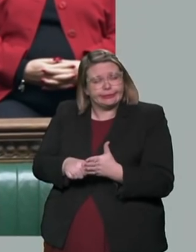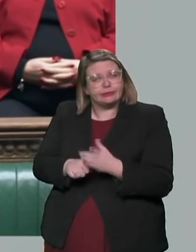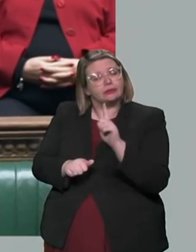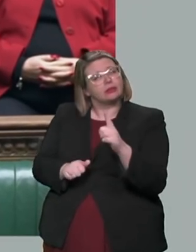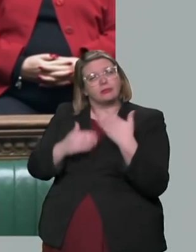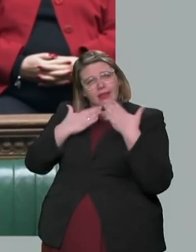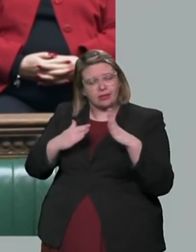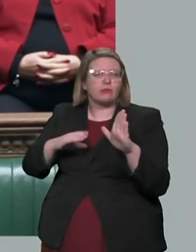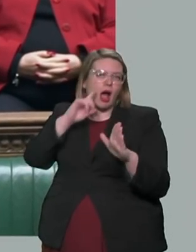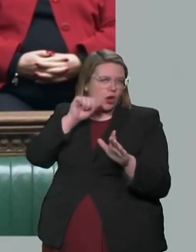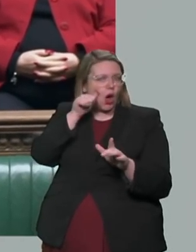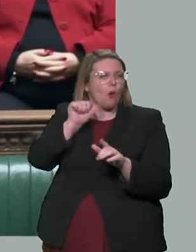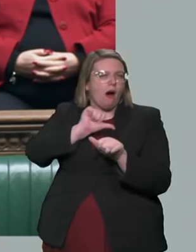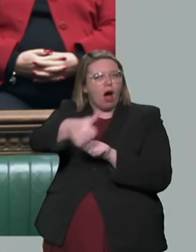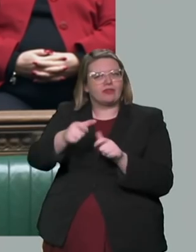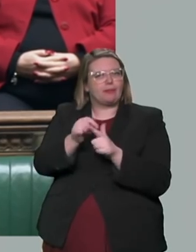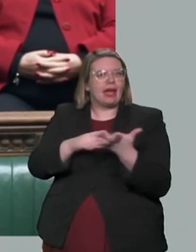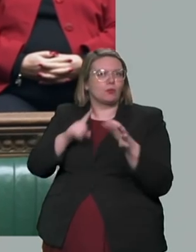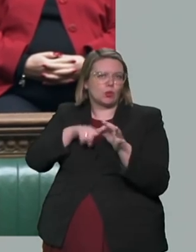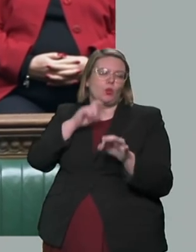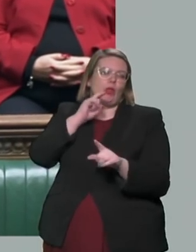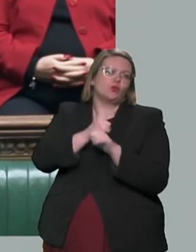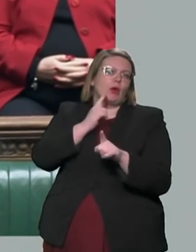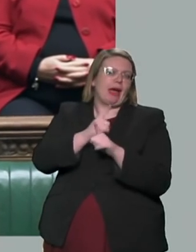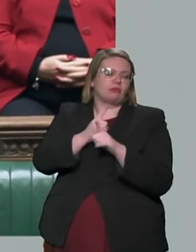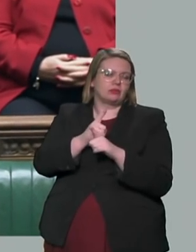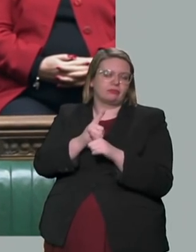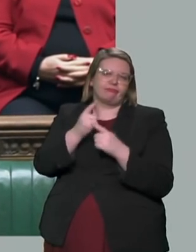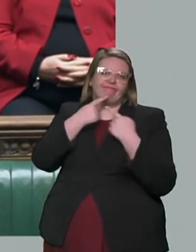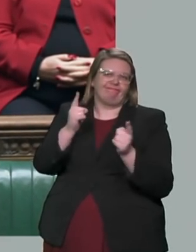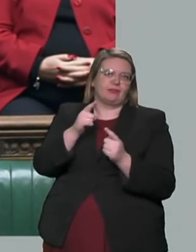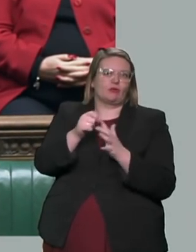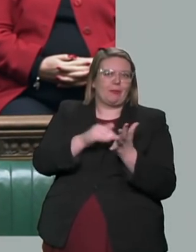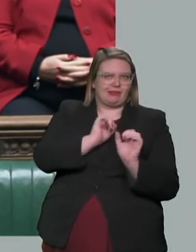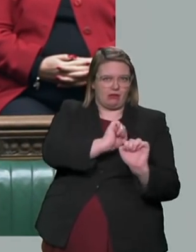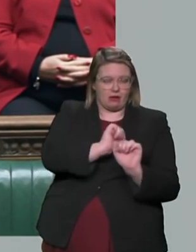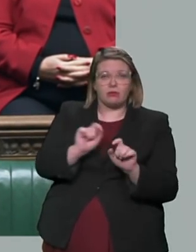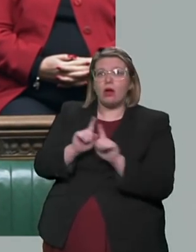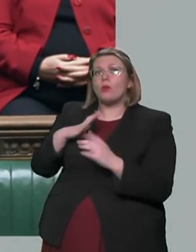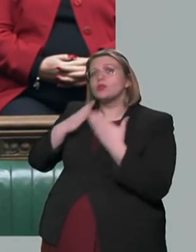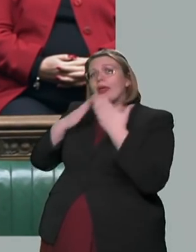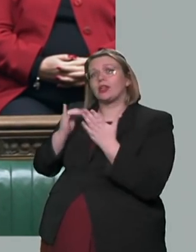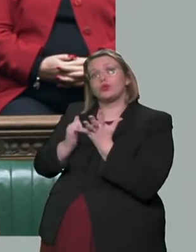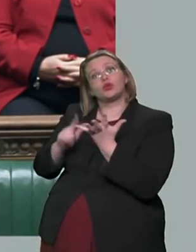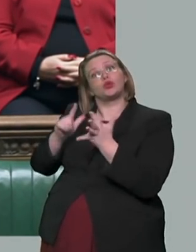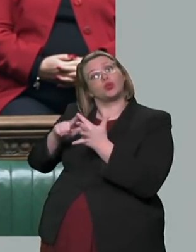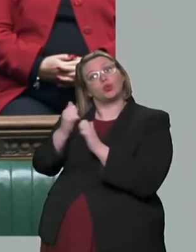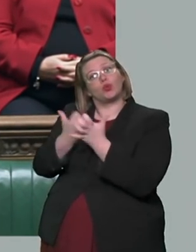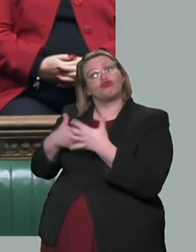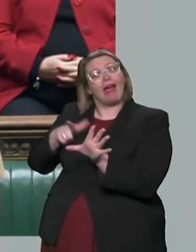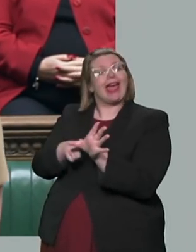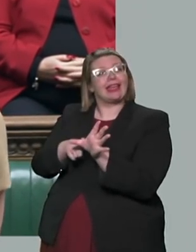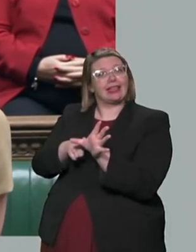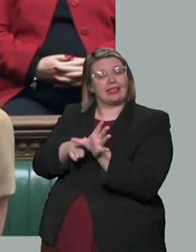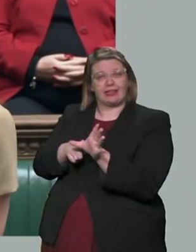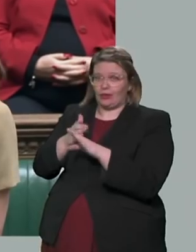going to come on to that after PMQs with the Prime Minister. And I'd also like to thank the formidable Sue Gray, who I know has been busier